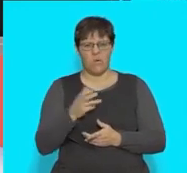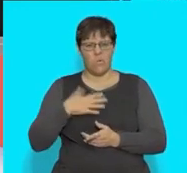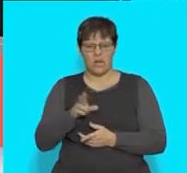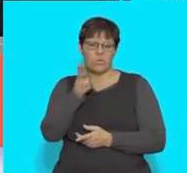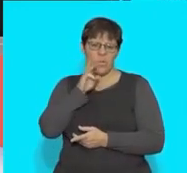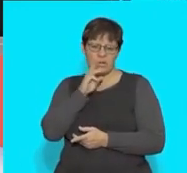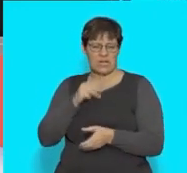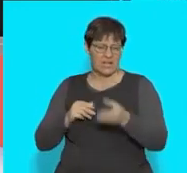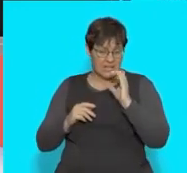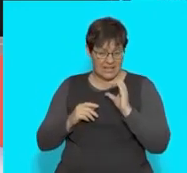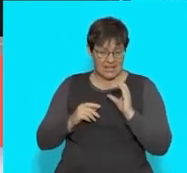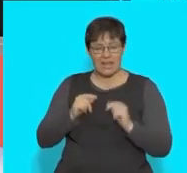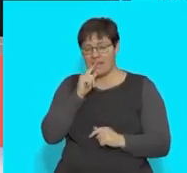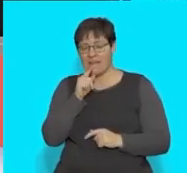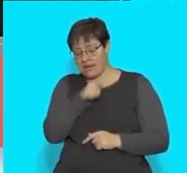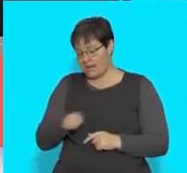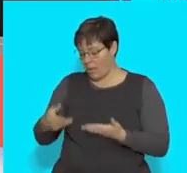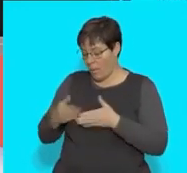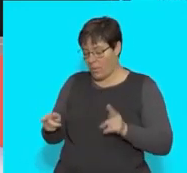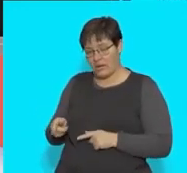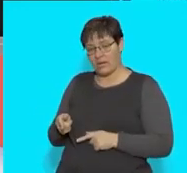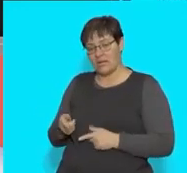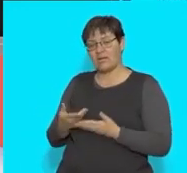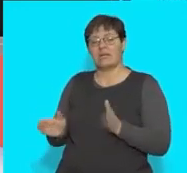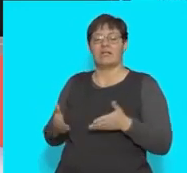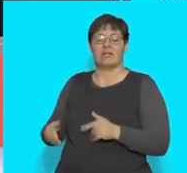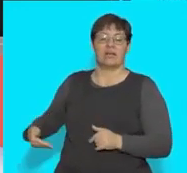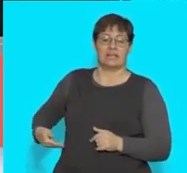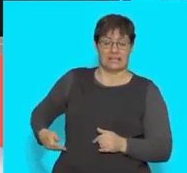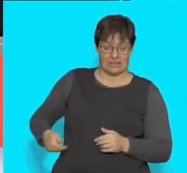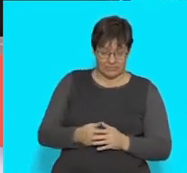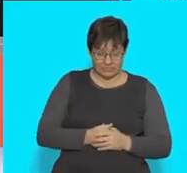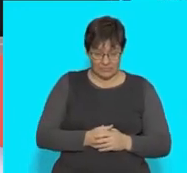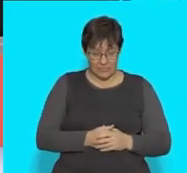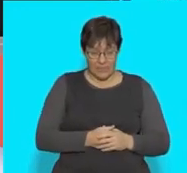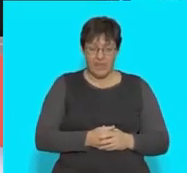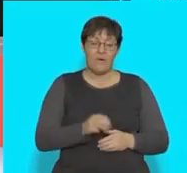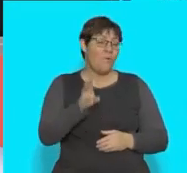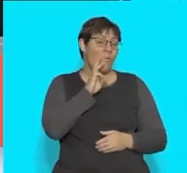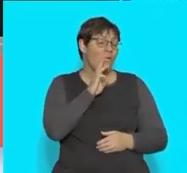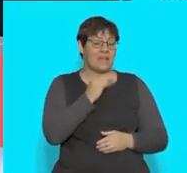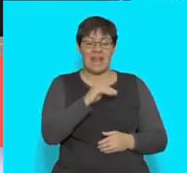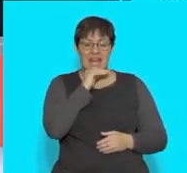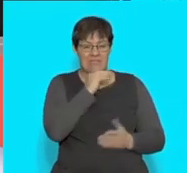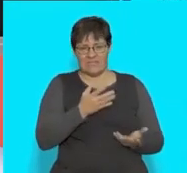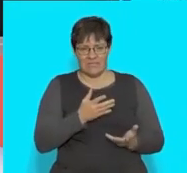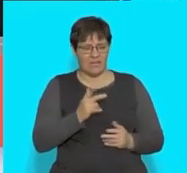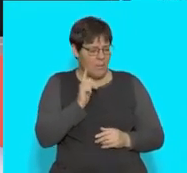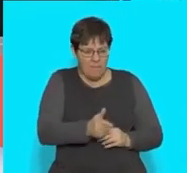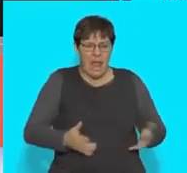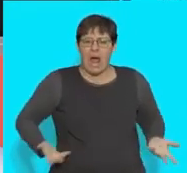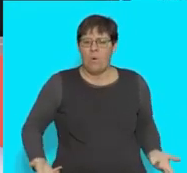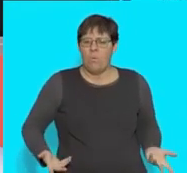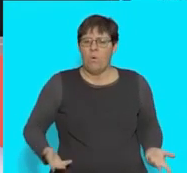wanting to drink water, getting water back into our body, and also the kidneys. If we lack water, we can't